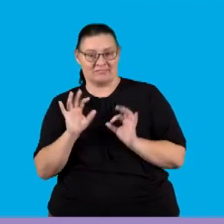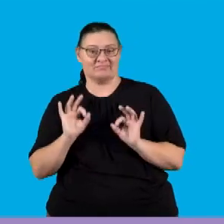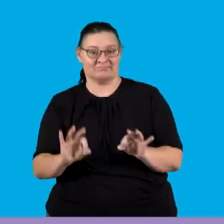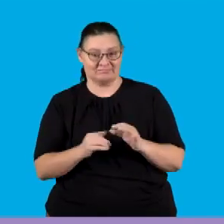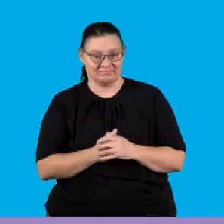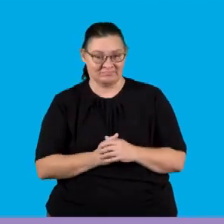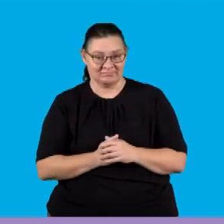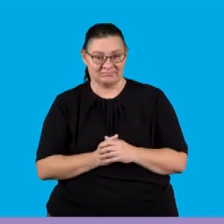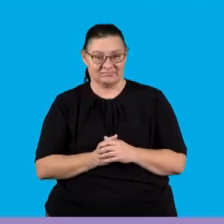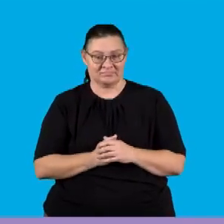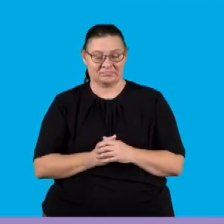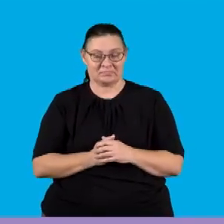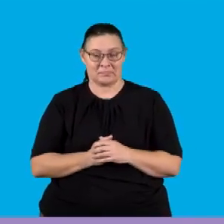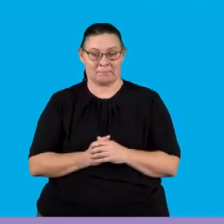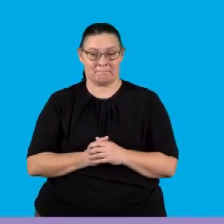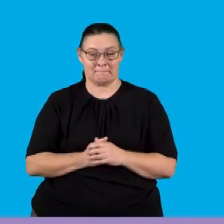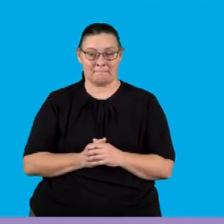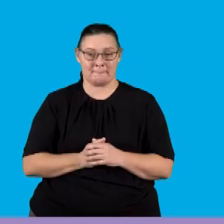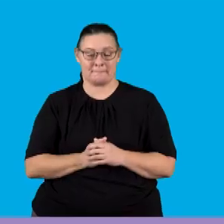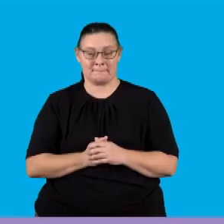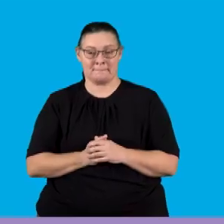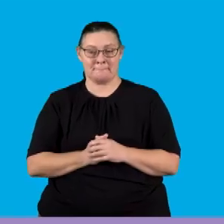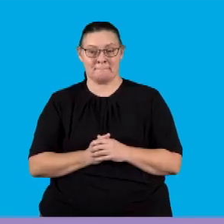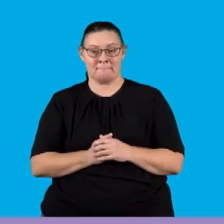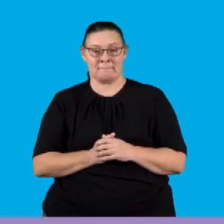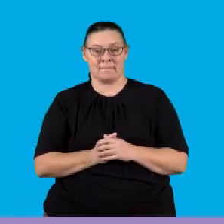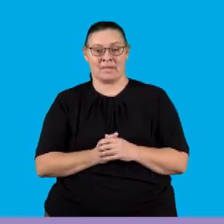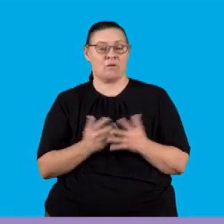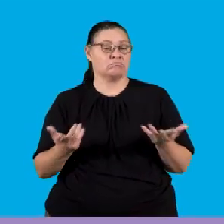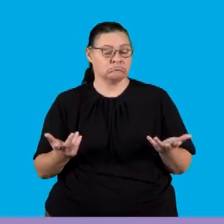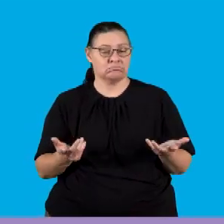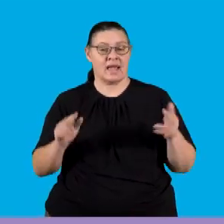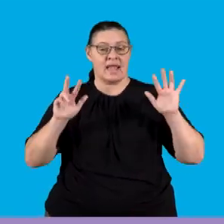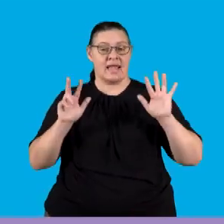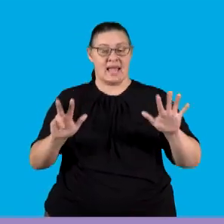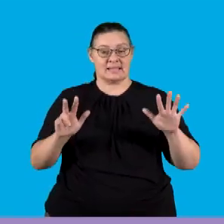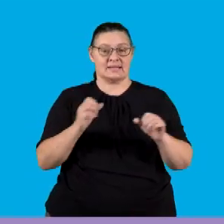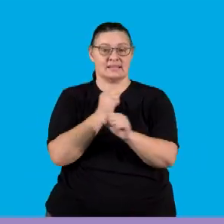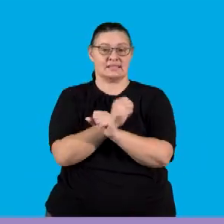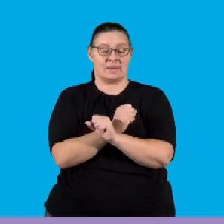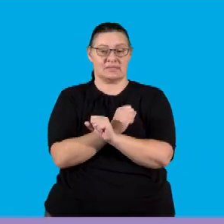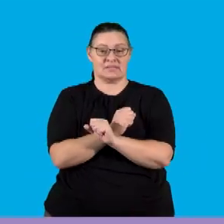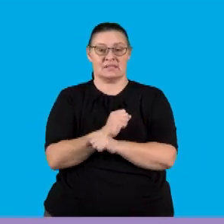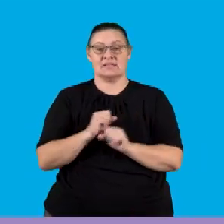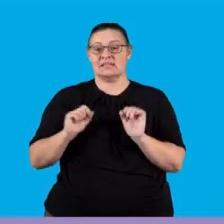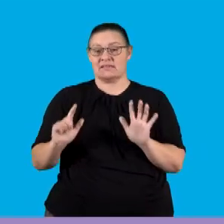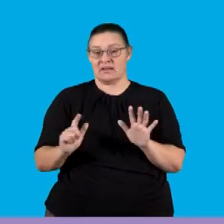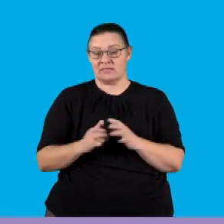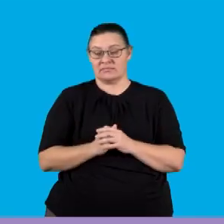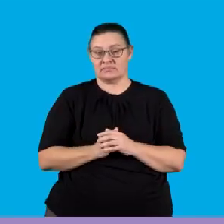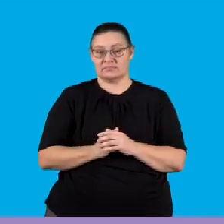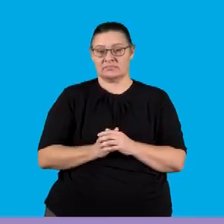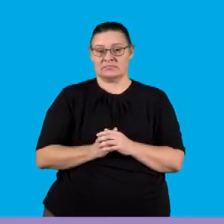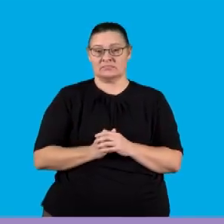you have 35 in mind, then you are absolutely correct. What about 8 multiplied